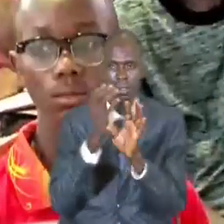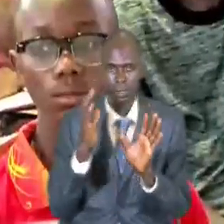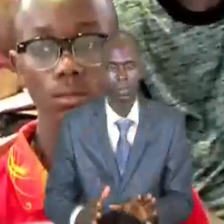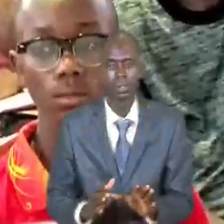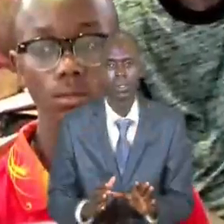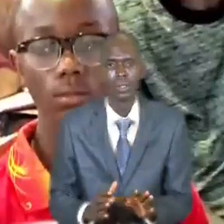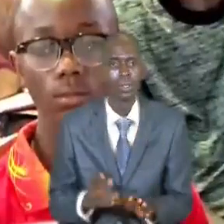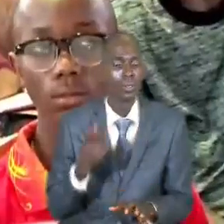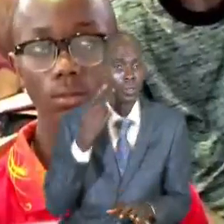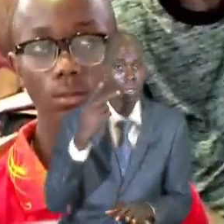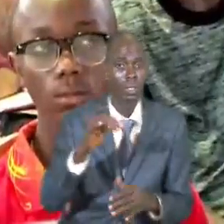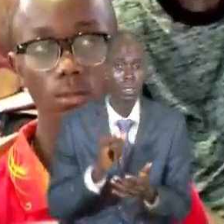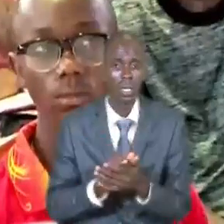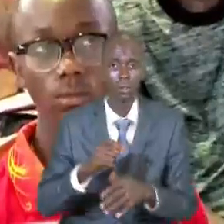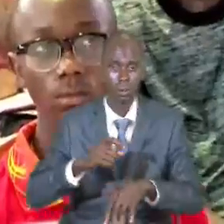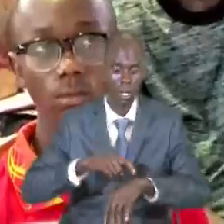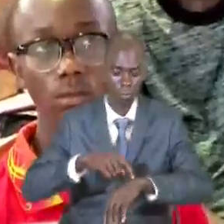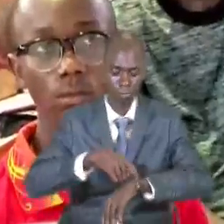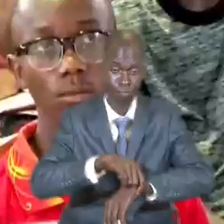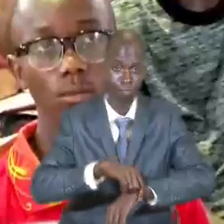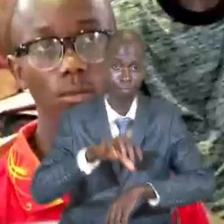watch. And just